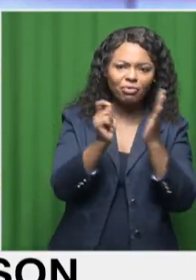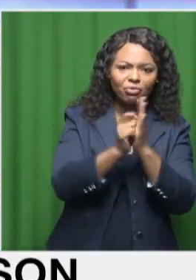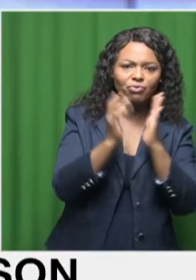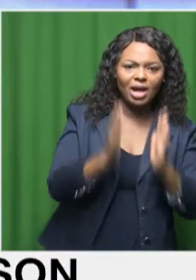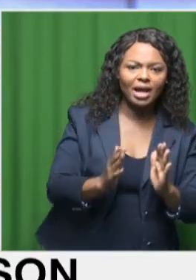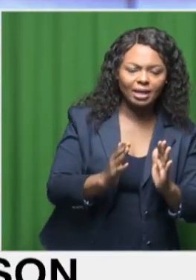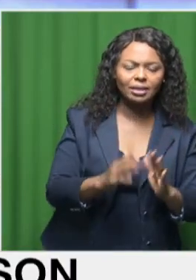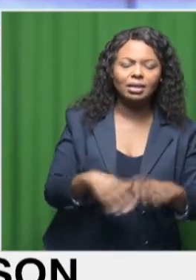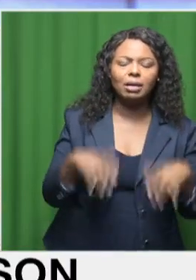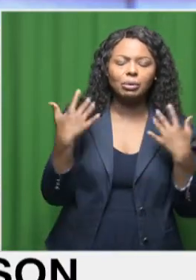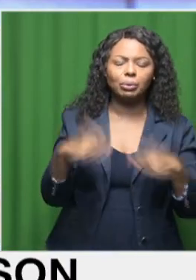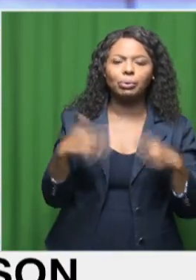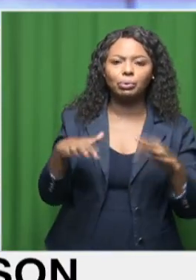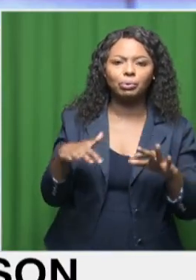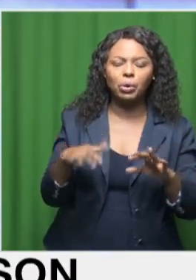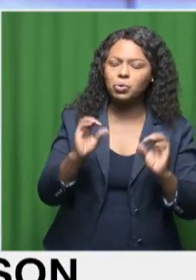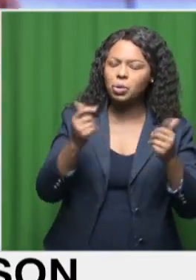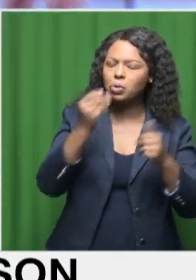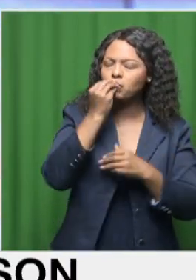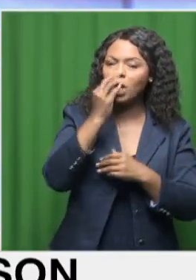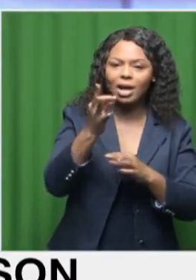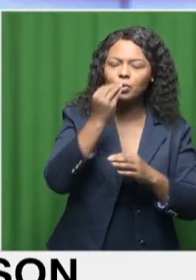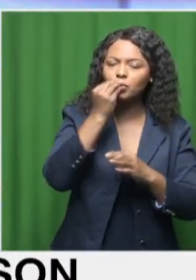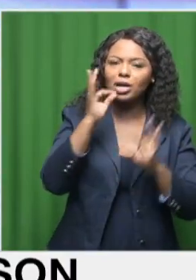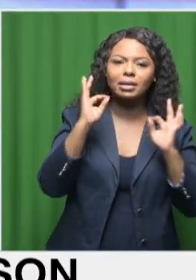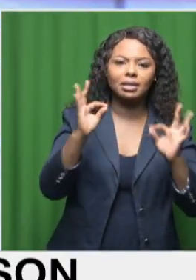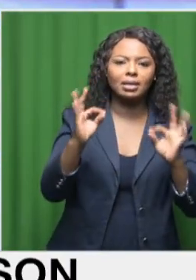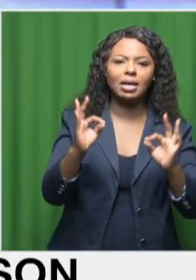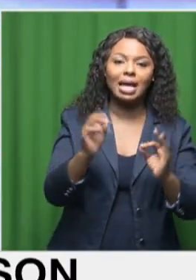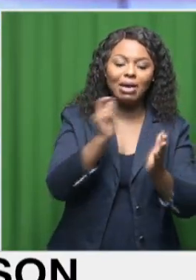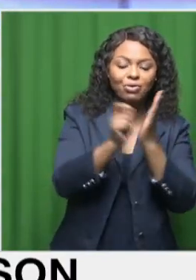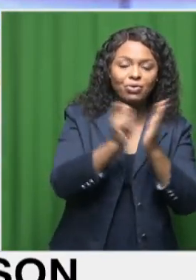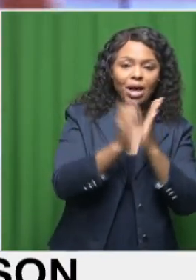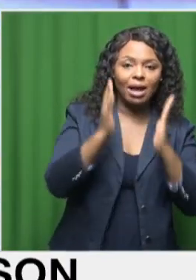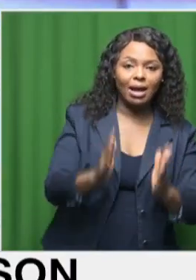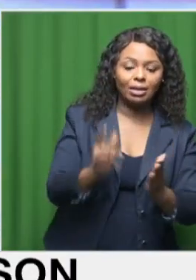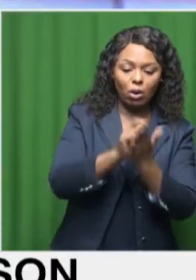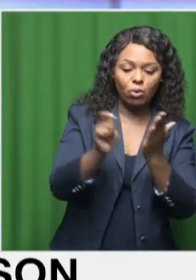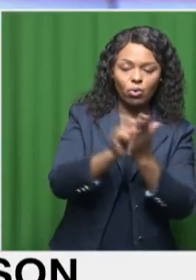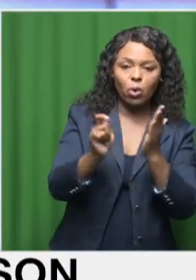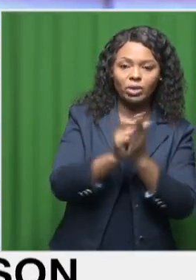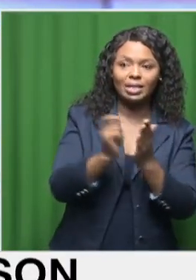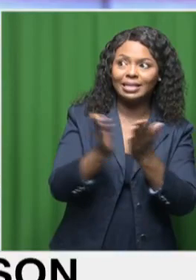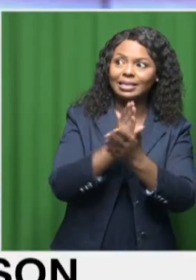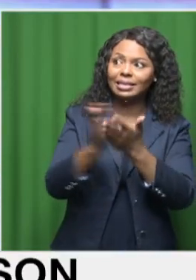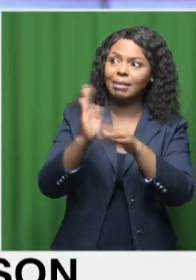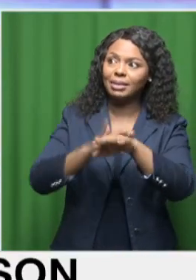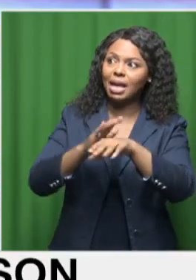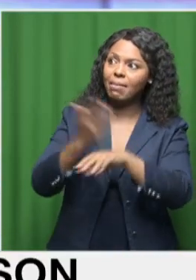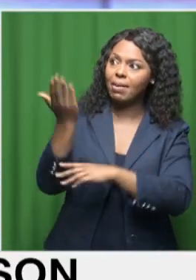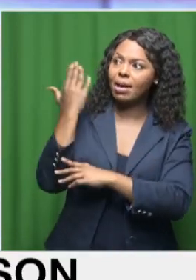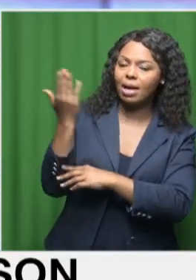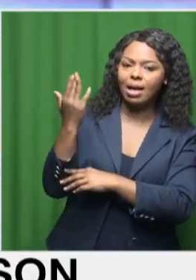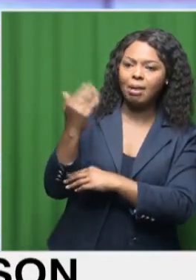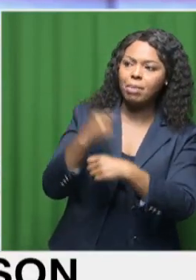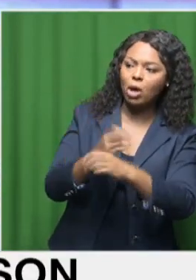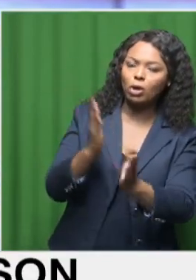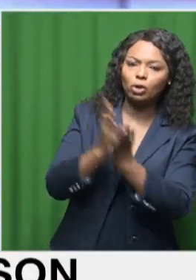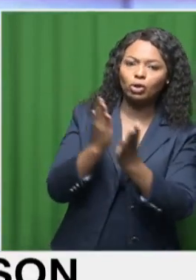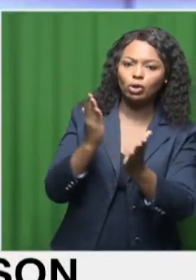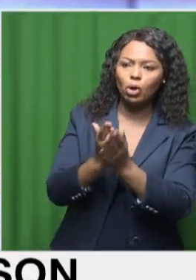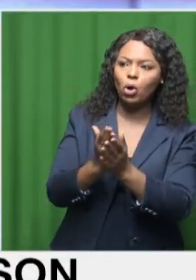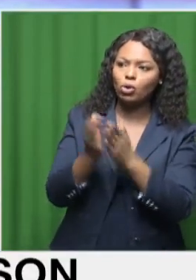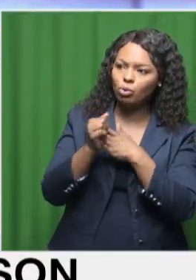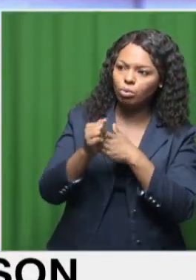It's a phenomenon you find all over the world. That is how you take a writer who wrote at a certain time and make sure that you usher